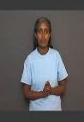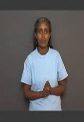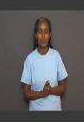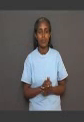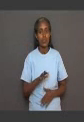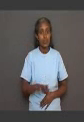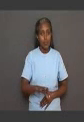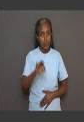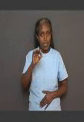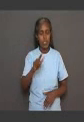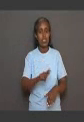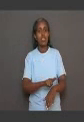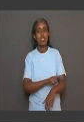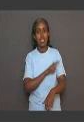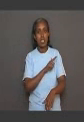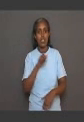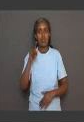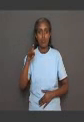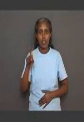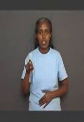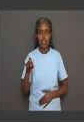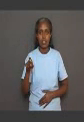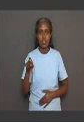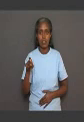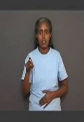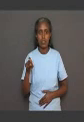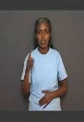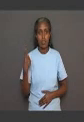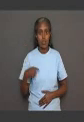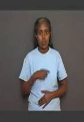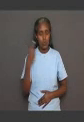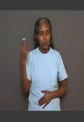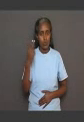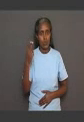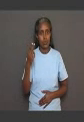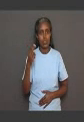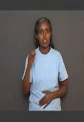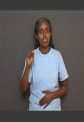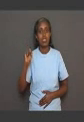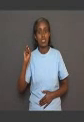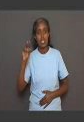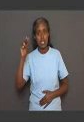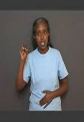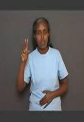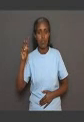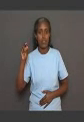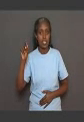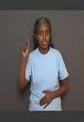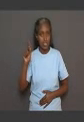To find the length of x, we use the sine of 30